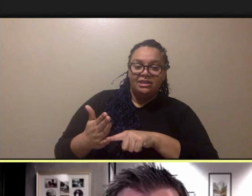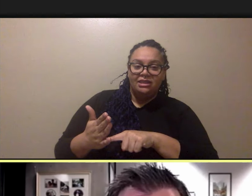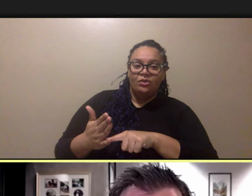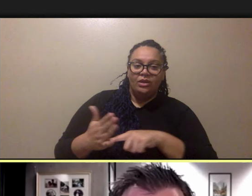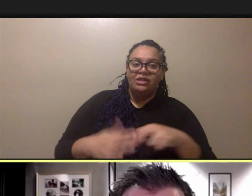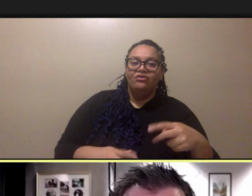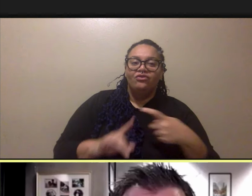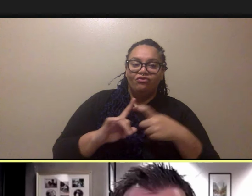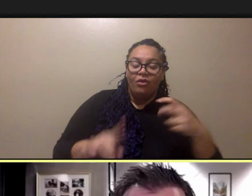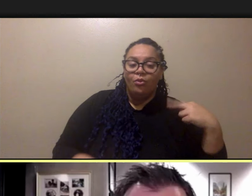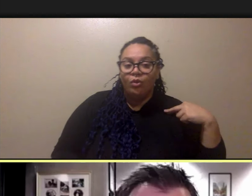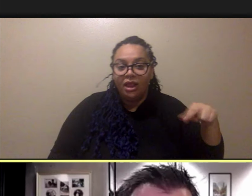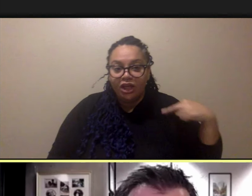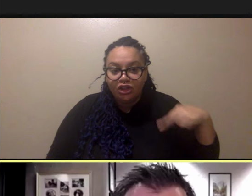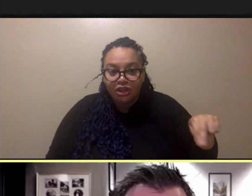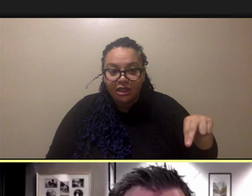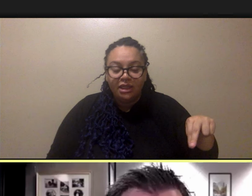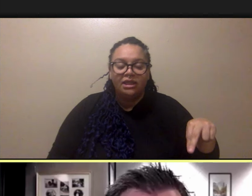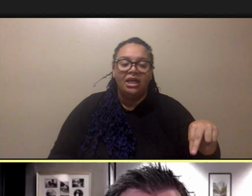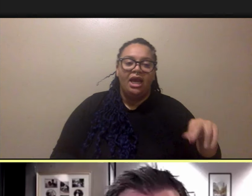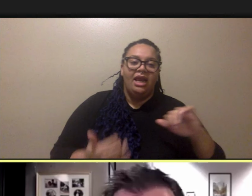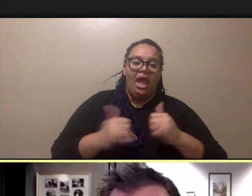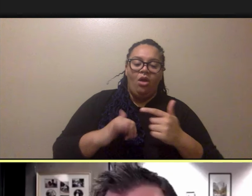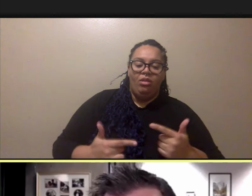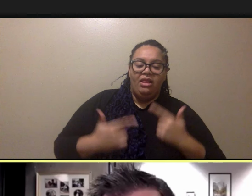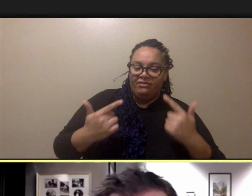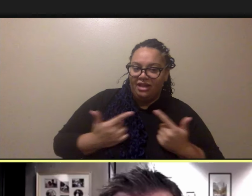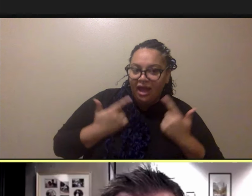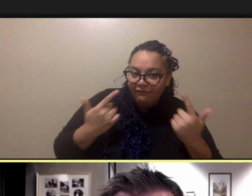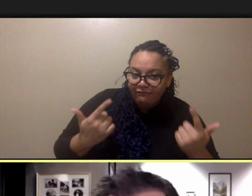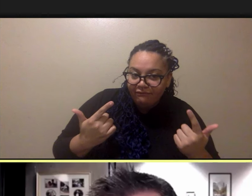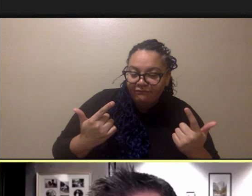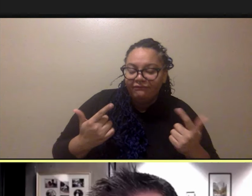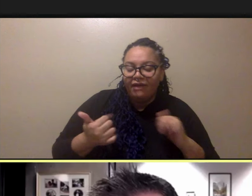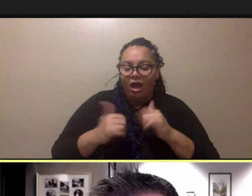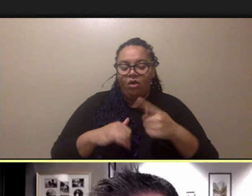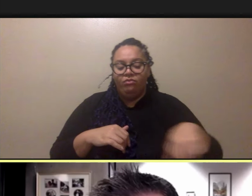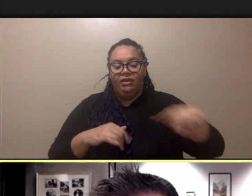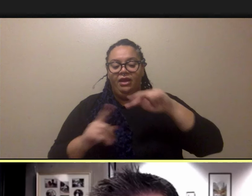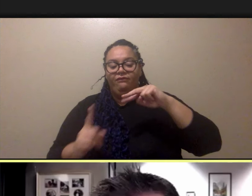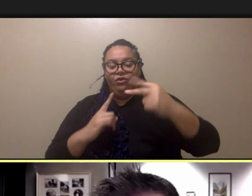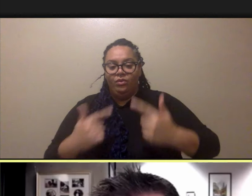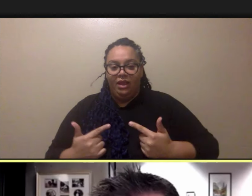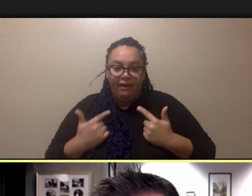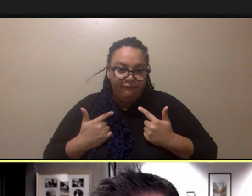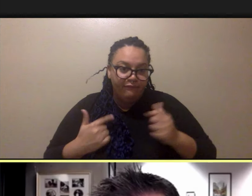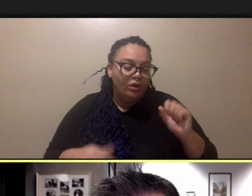and based on kind of the quality of life that they viewed